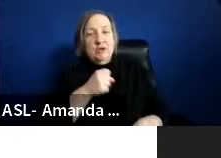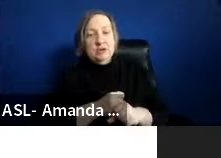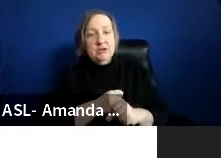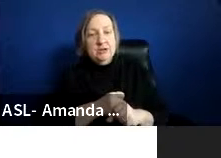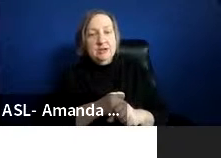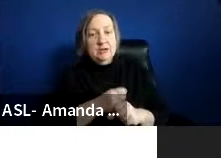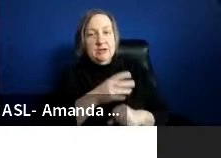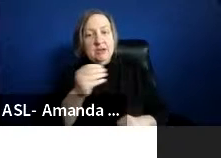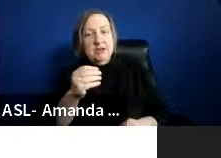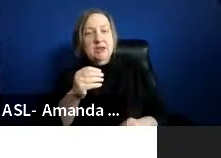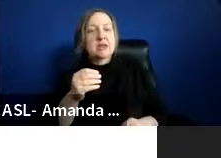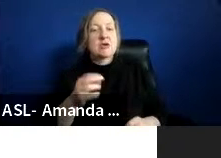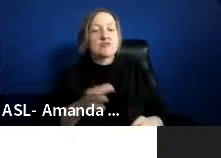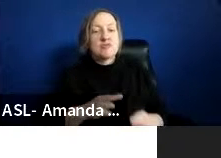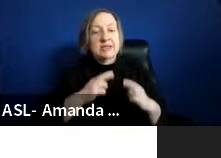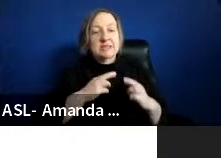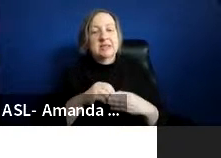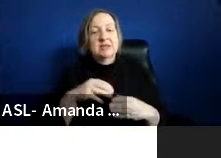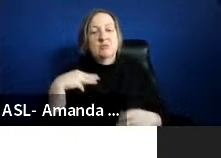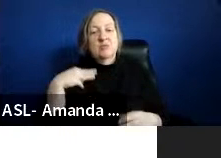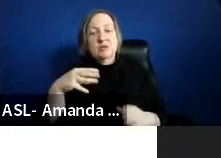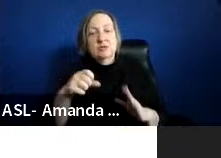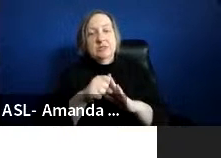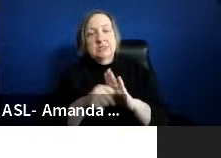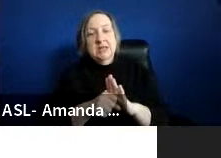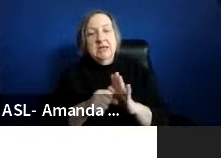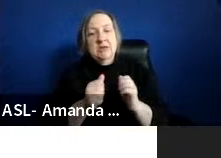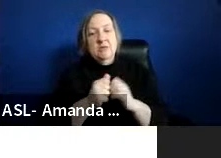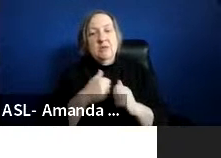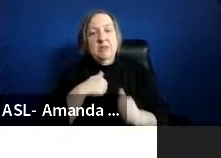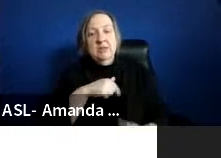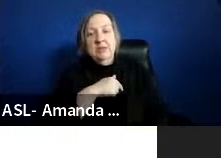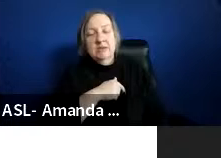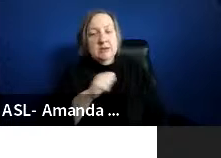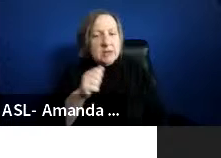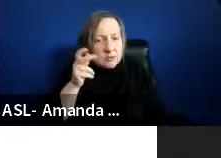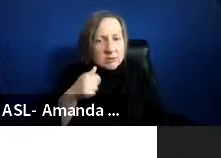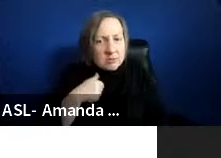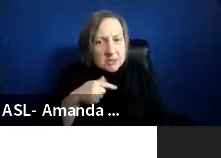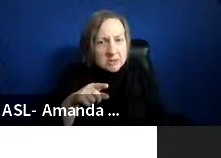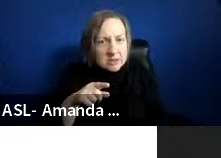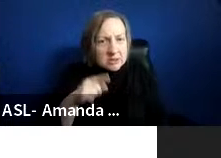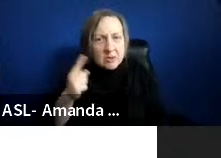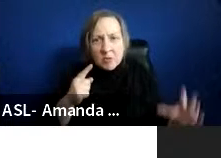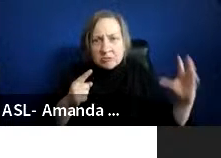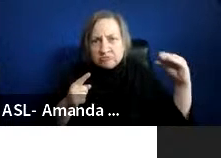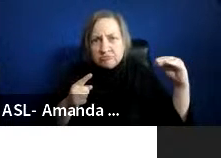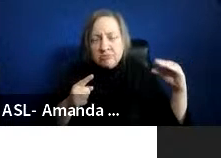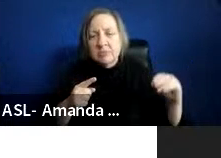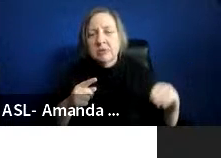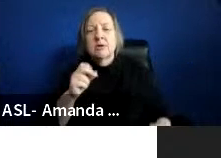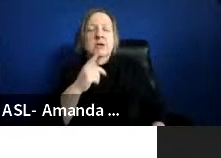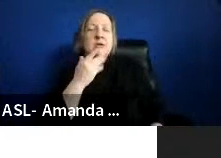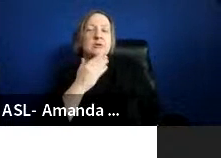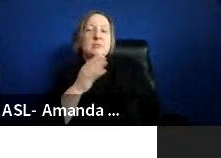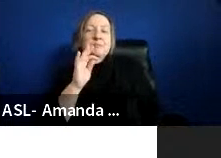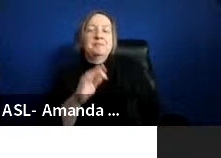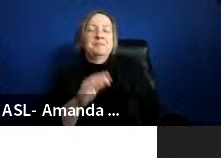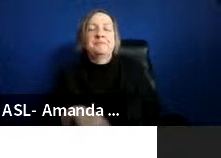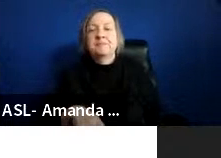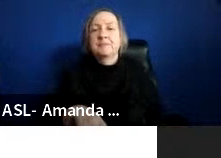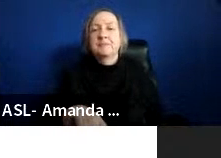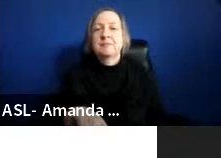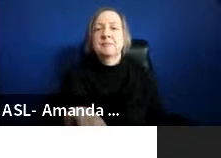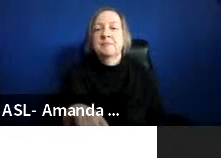a resident of Washington State. You with us? You hear me? Yes, we can hear you. Oh, very good.